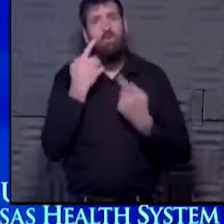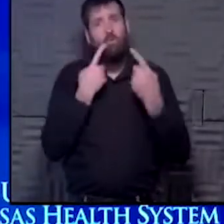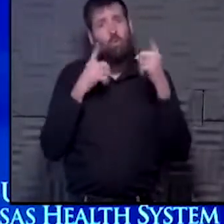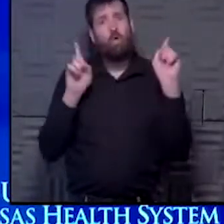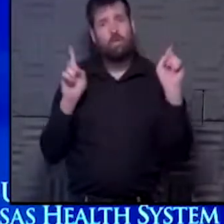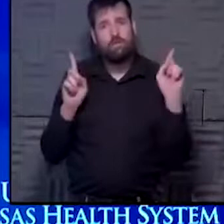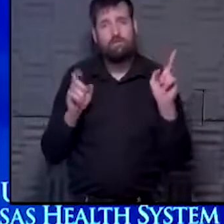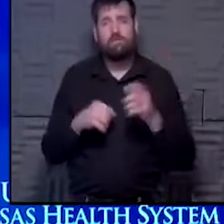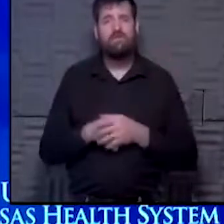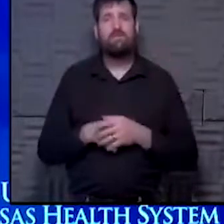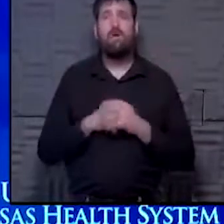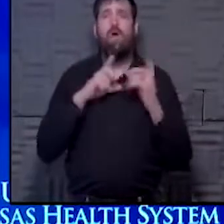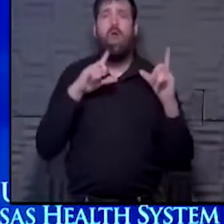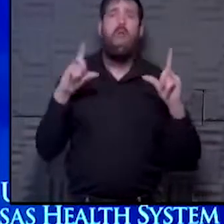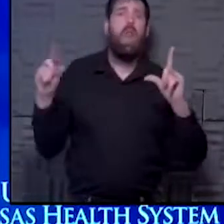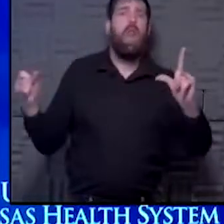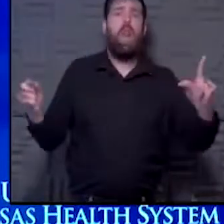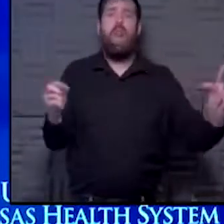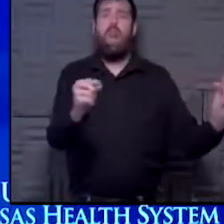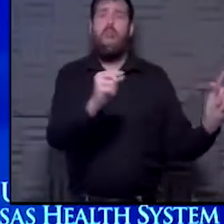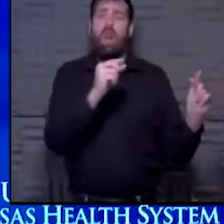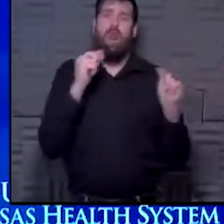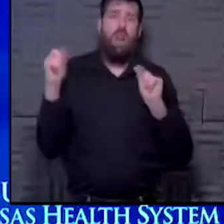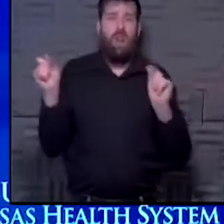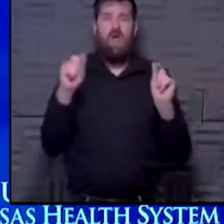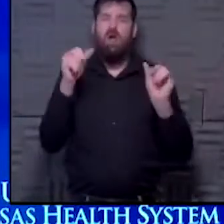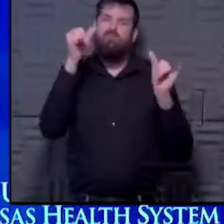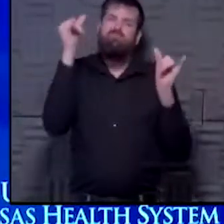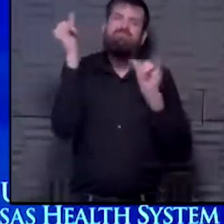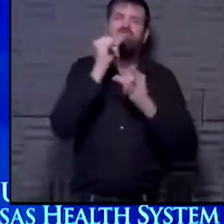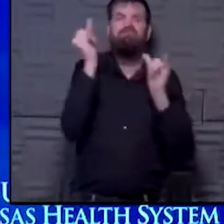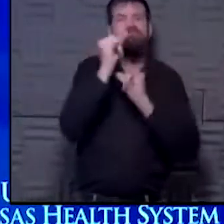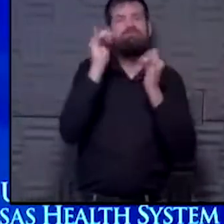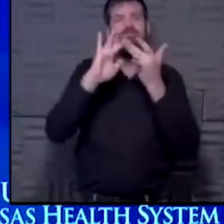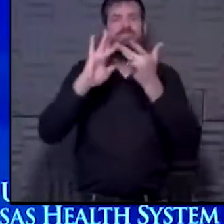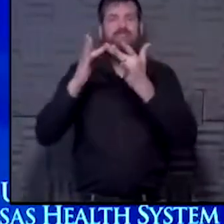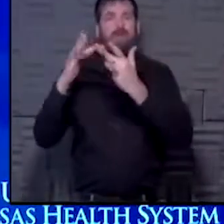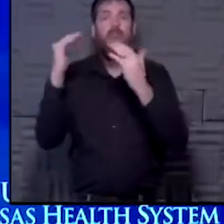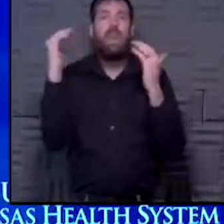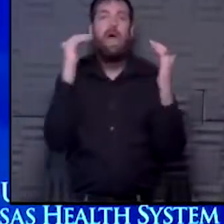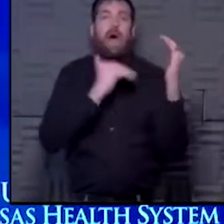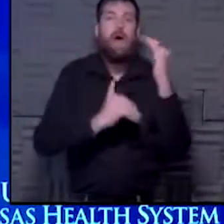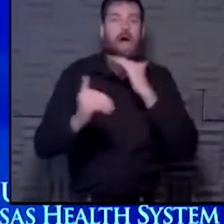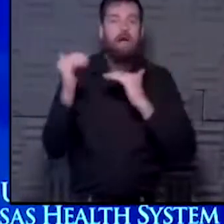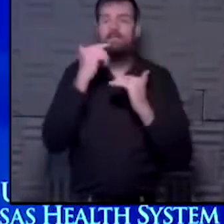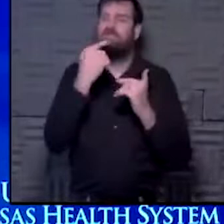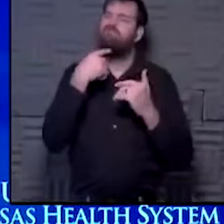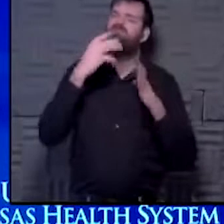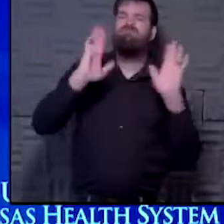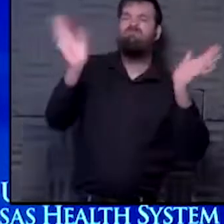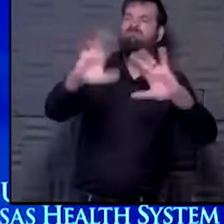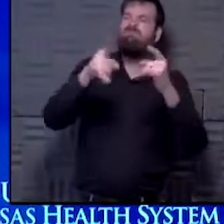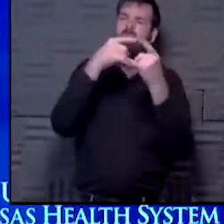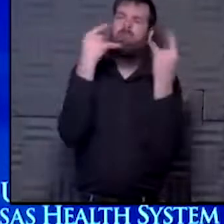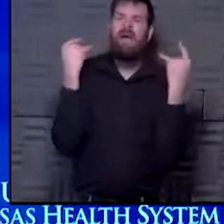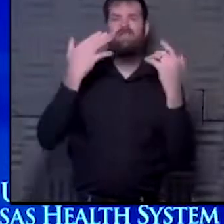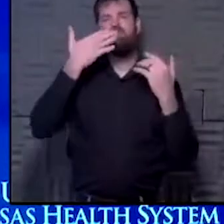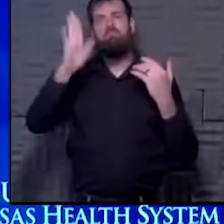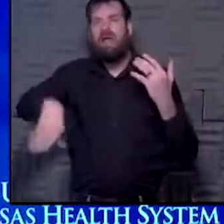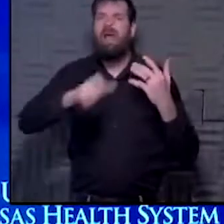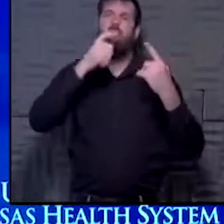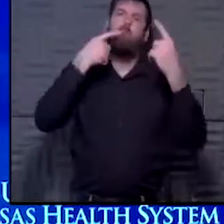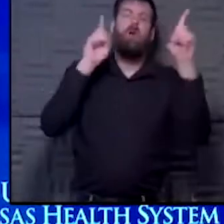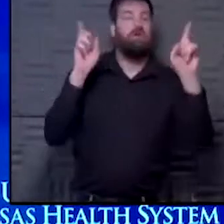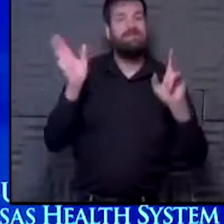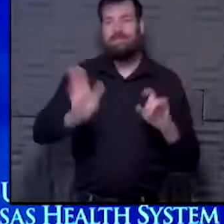works. Don't listen to all the popular folks out there or the silly internet lies that tell you that infection control and masking are bad. No, they